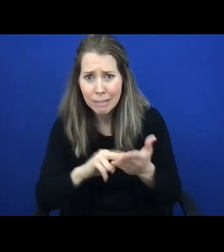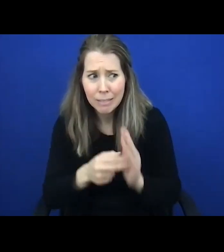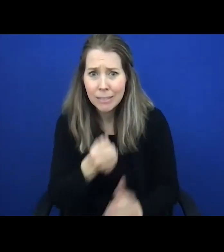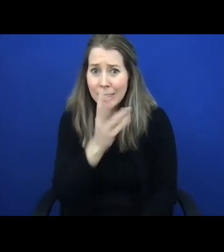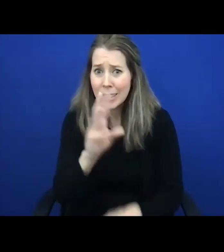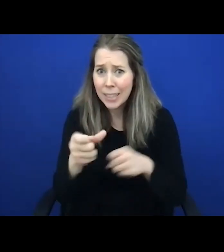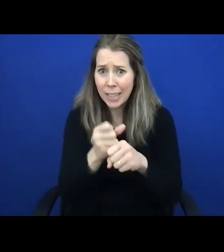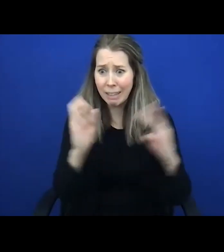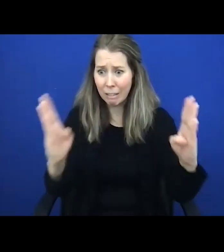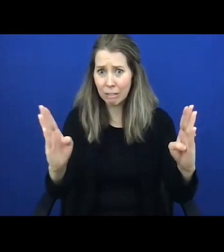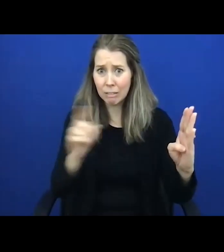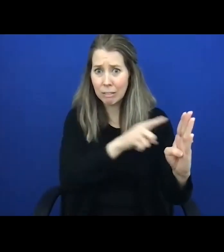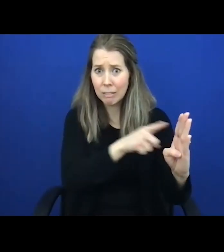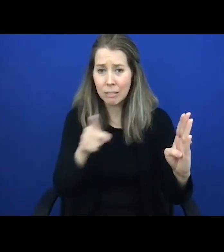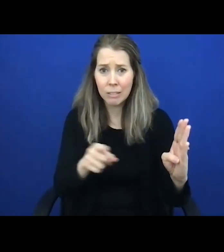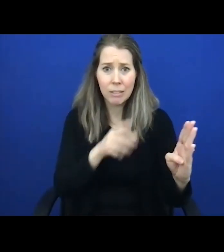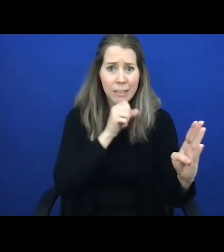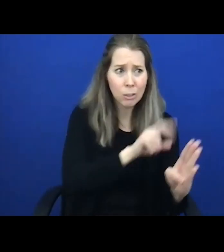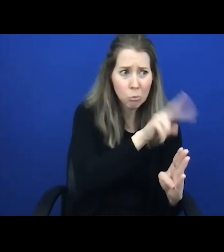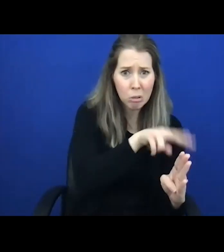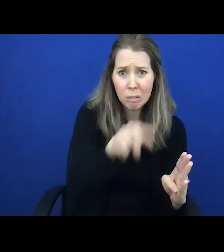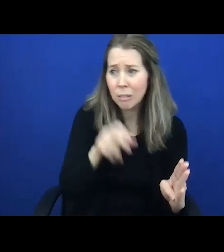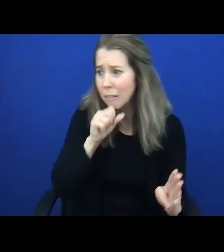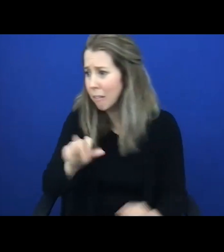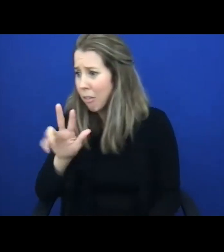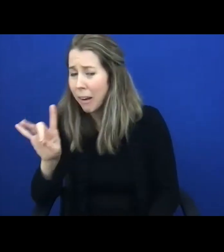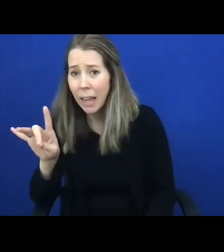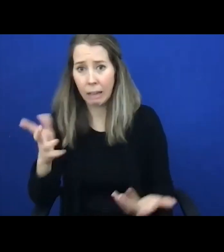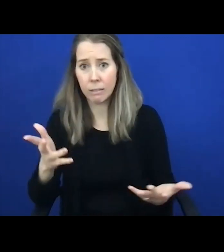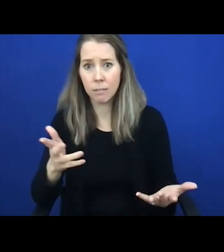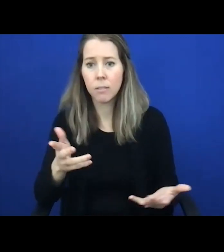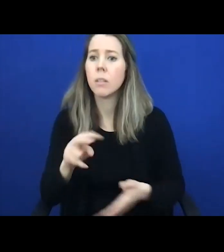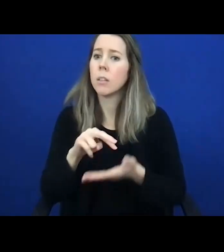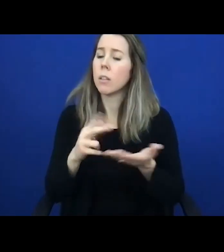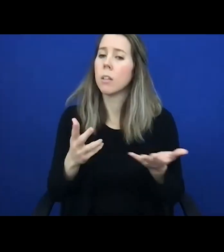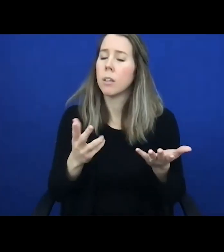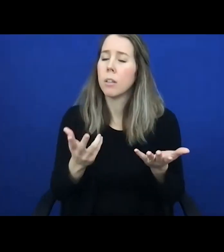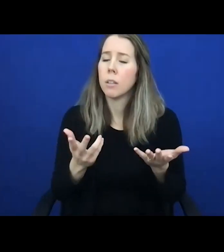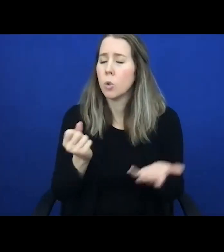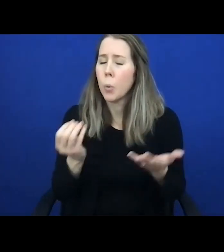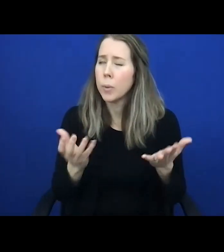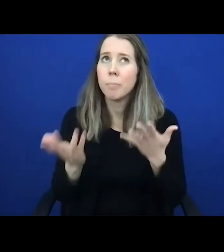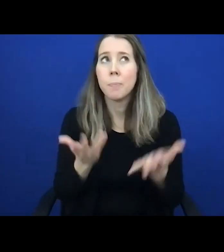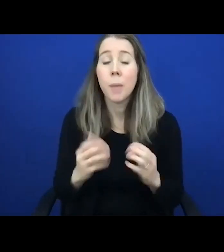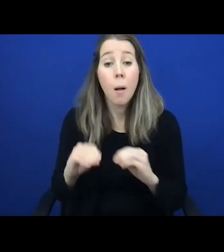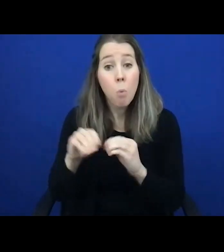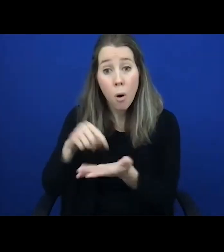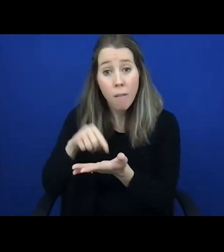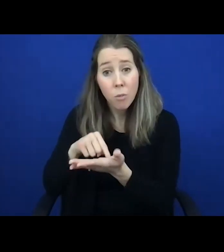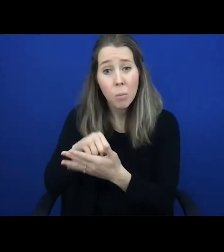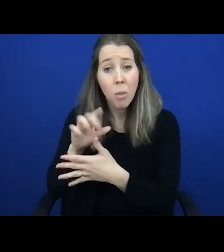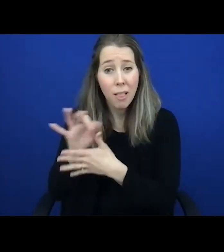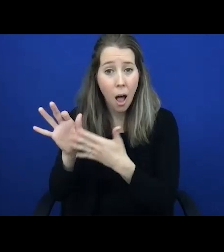of, that are not in that timeline anymore. So having a more affordable